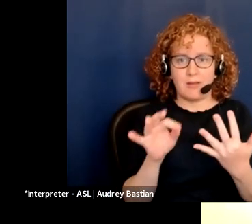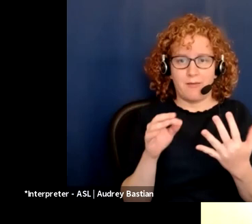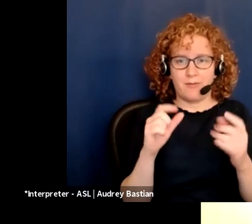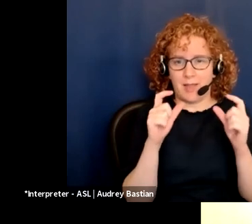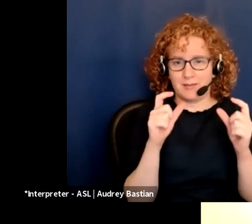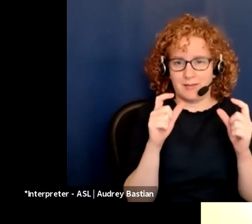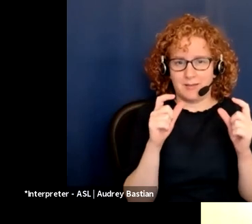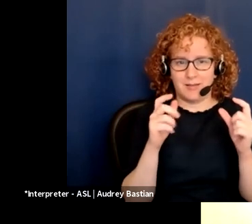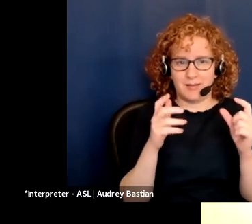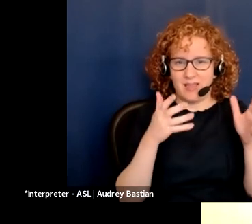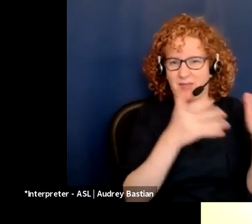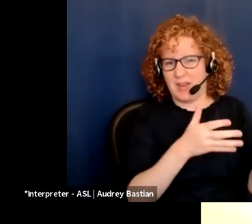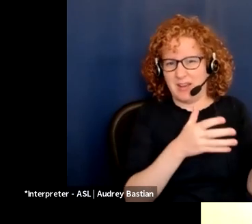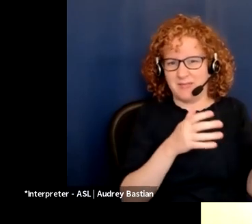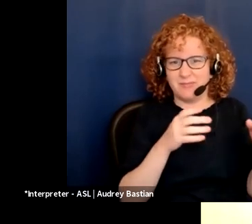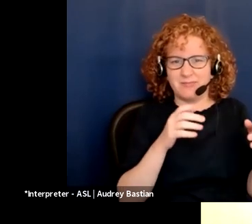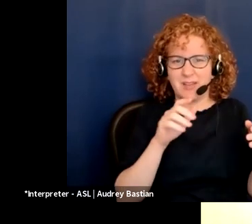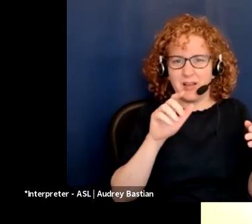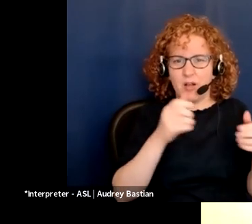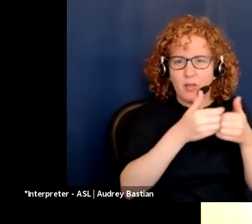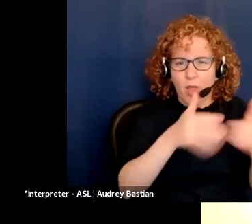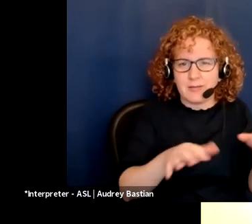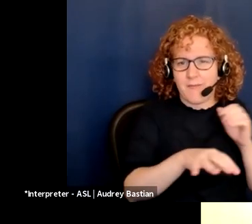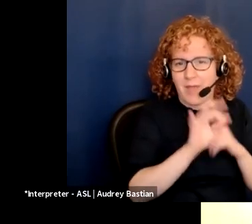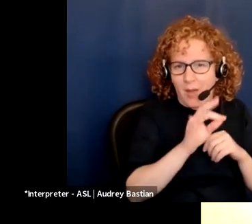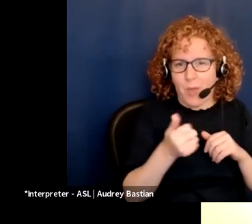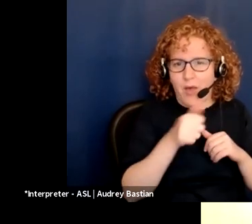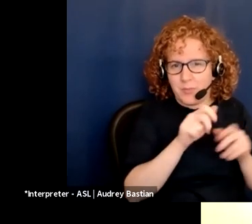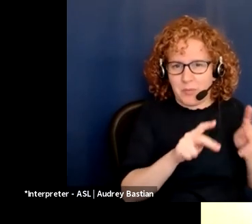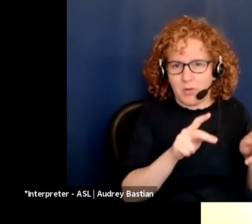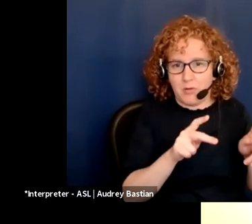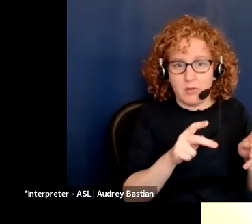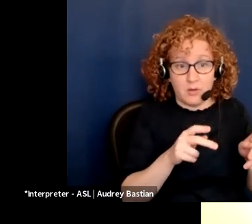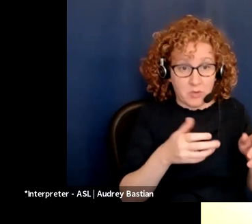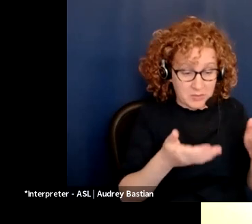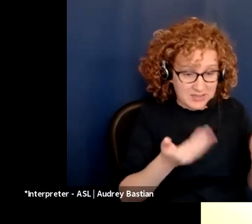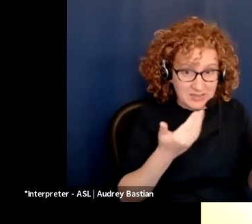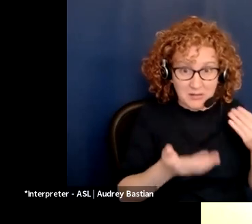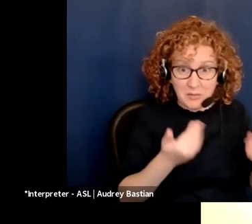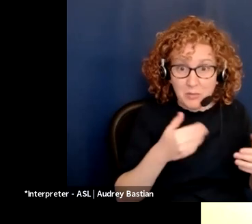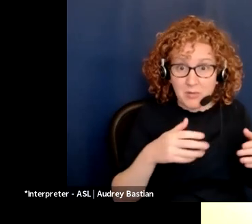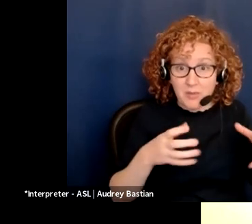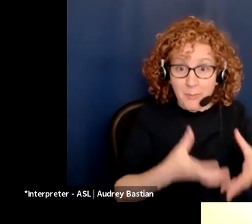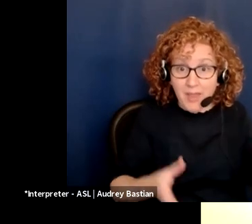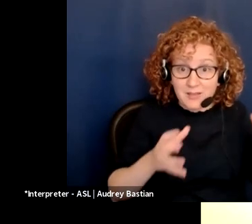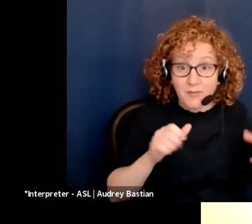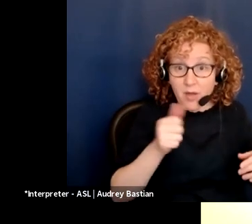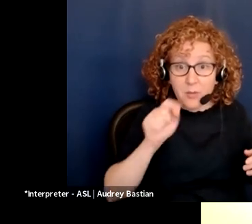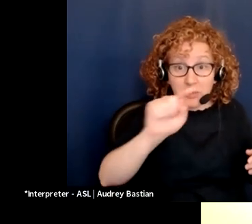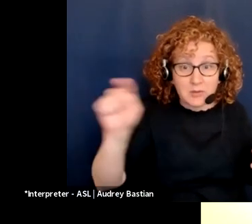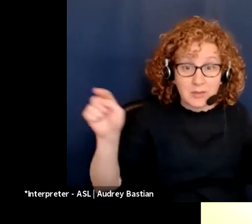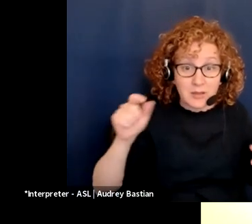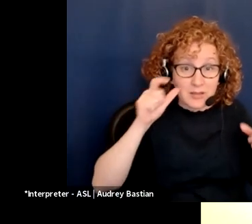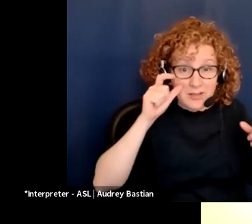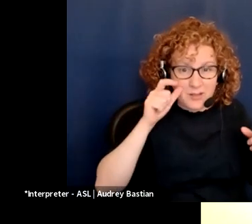left behind and lost and found by other people. So I was like digging through this basket of other people's glasses, trying to